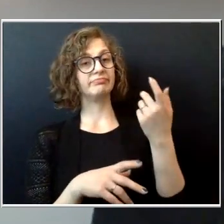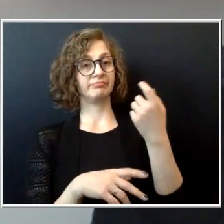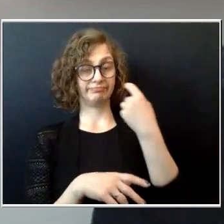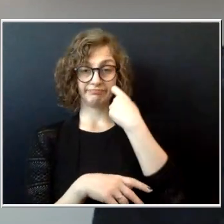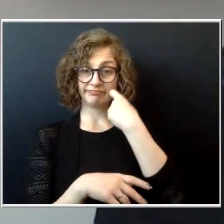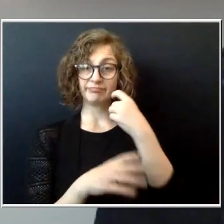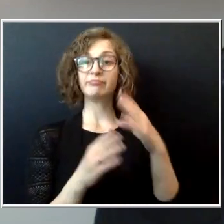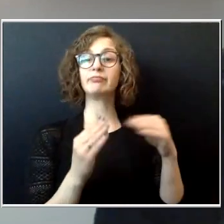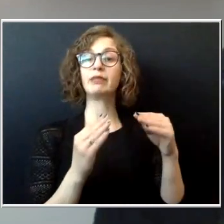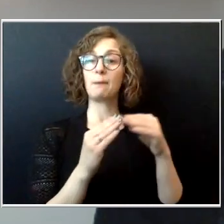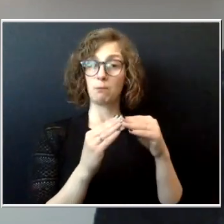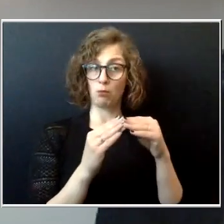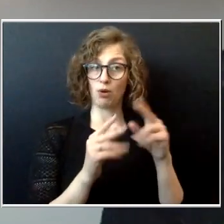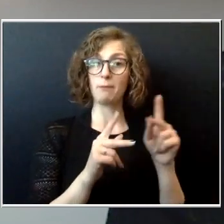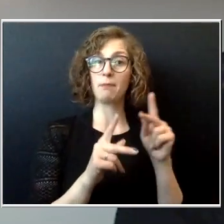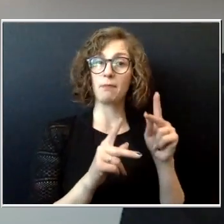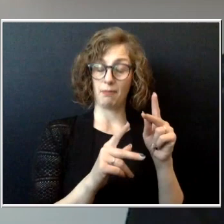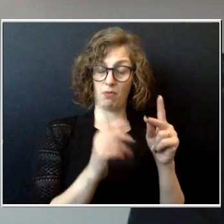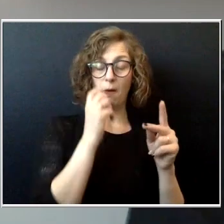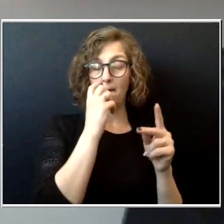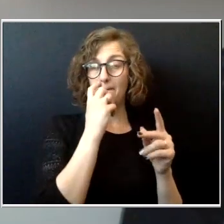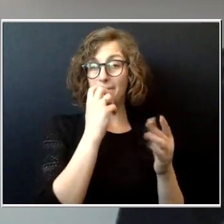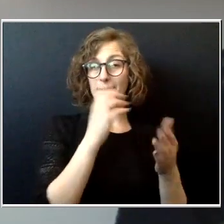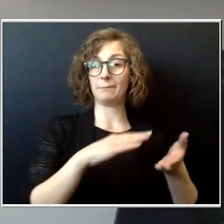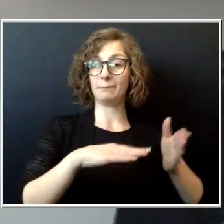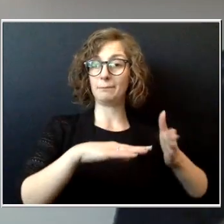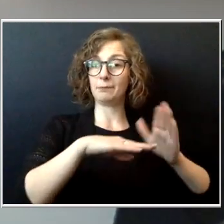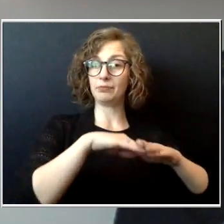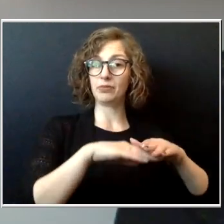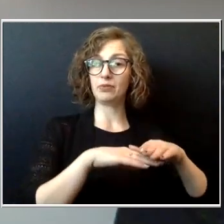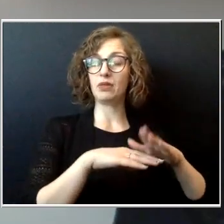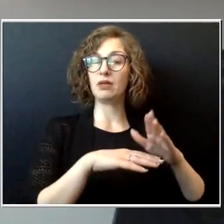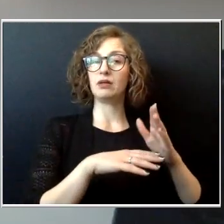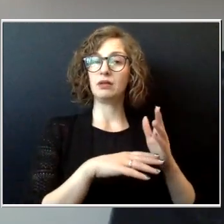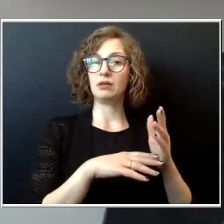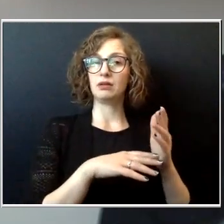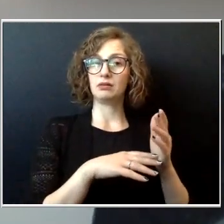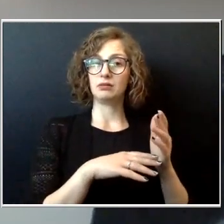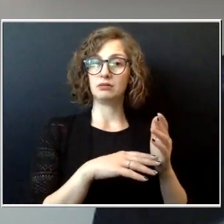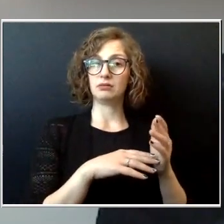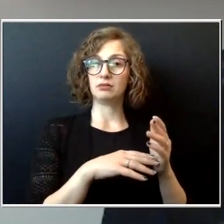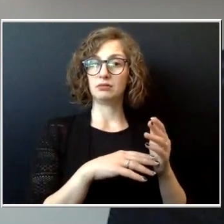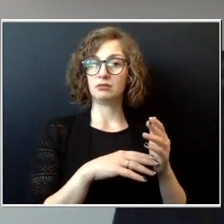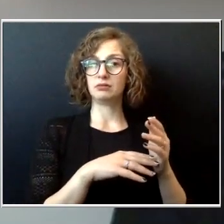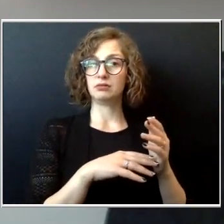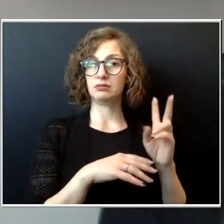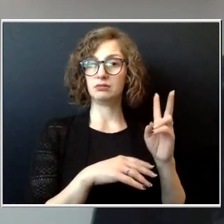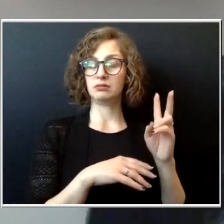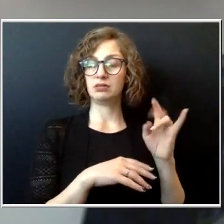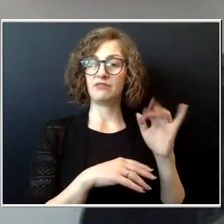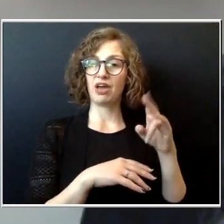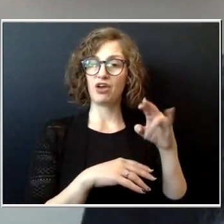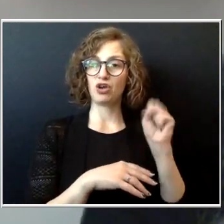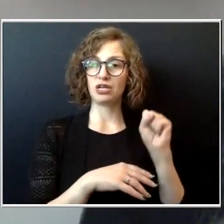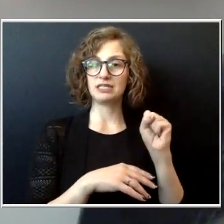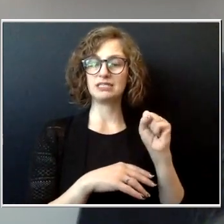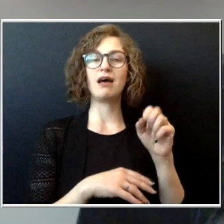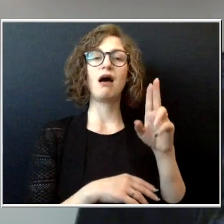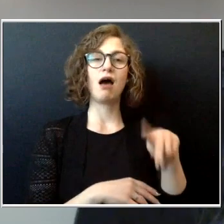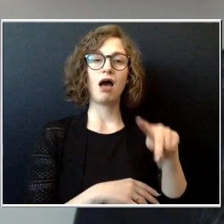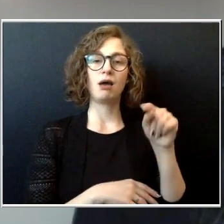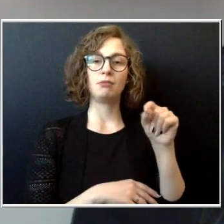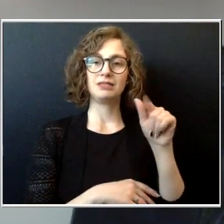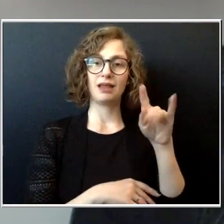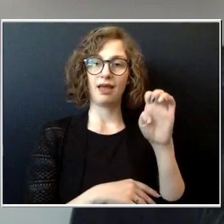males are also able to transmit the virus. So the uptake is really, really important. The good thing is that, there are